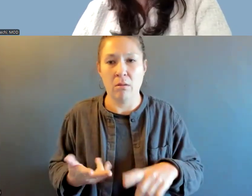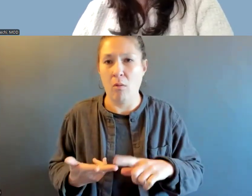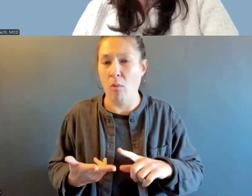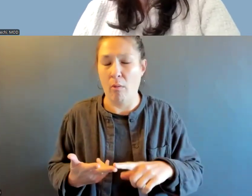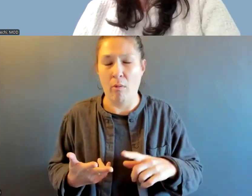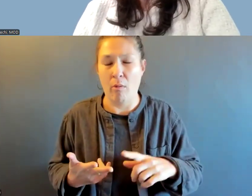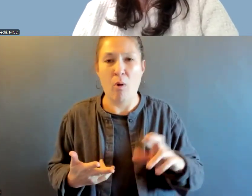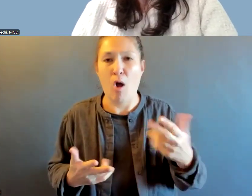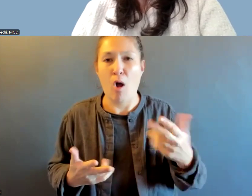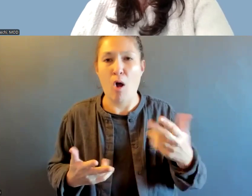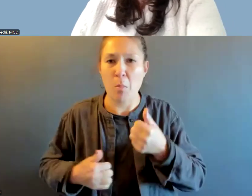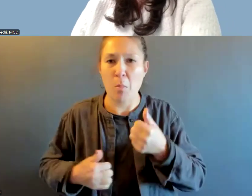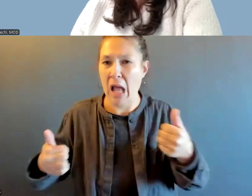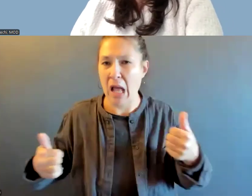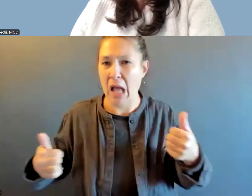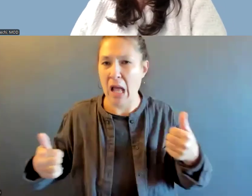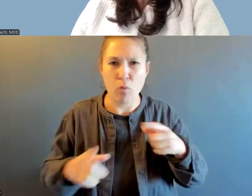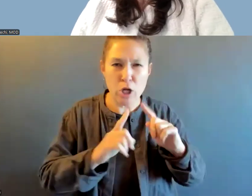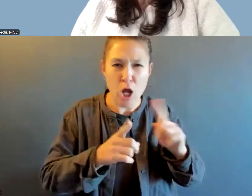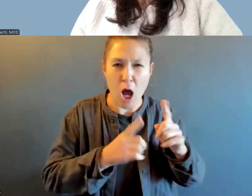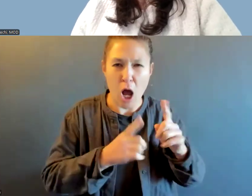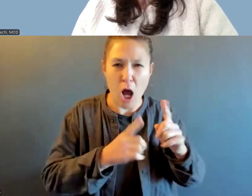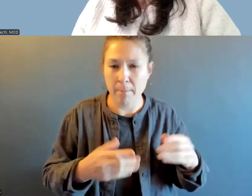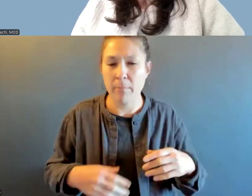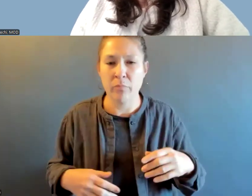right track, Jeff. This is Julia.